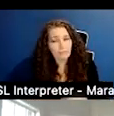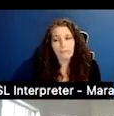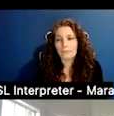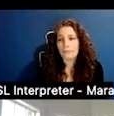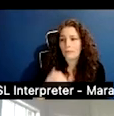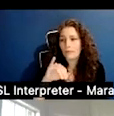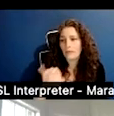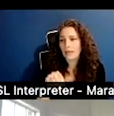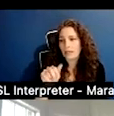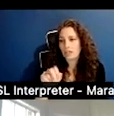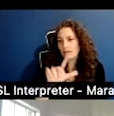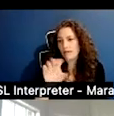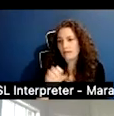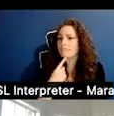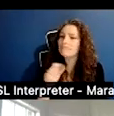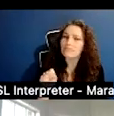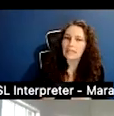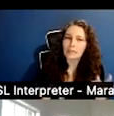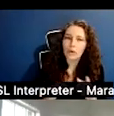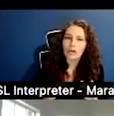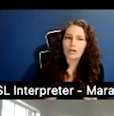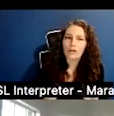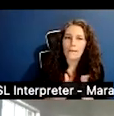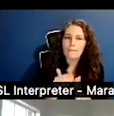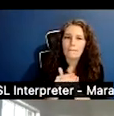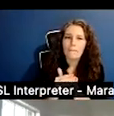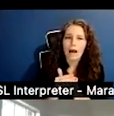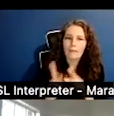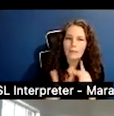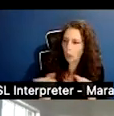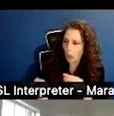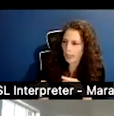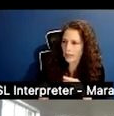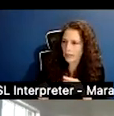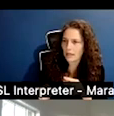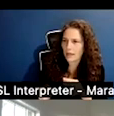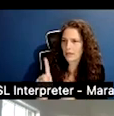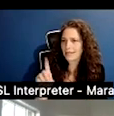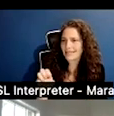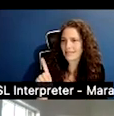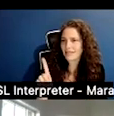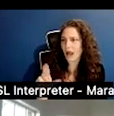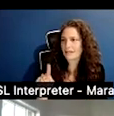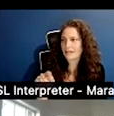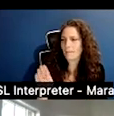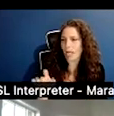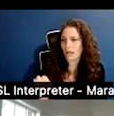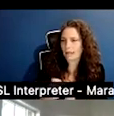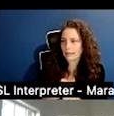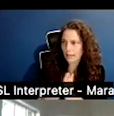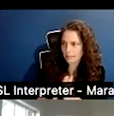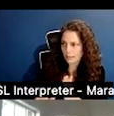important. Everybody looks at the deductible and goes, wow, that's really, really huge. And for a moderate-sized earthquake, yeah, you may not go too much over